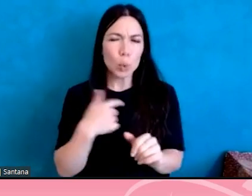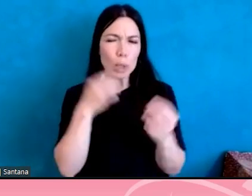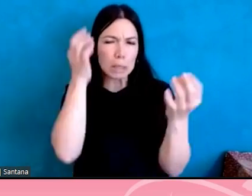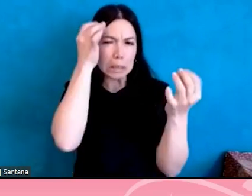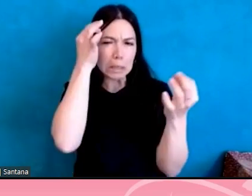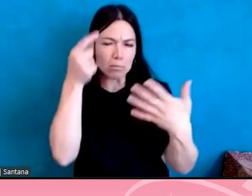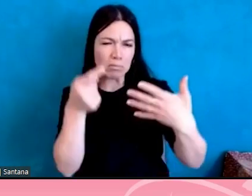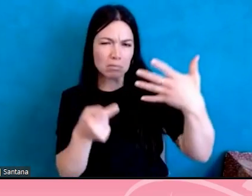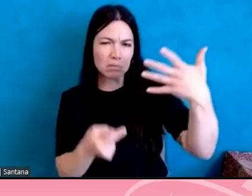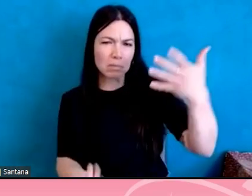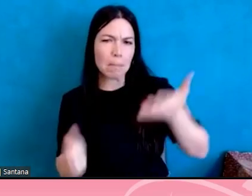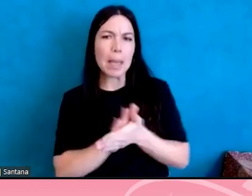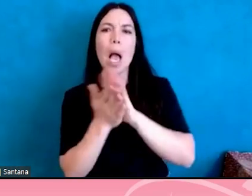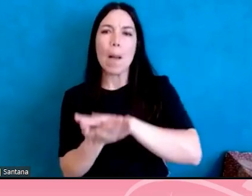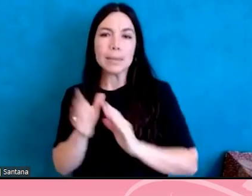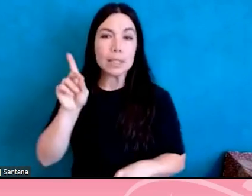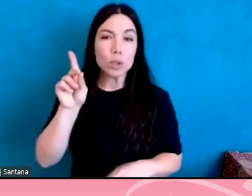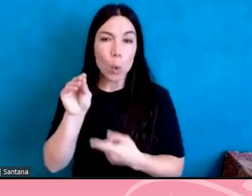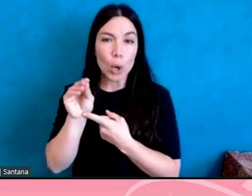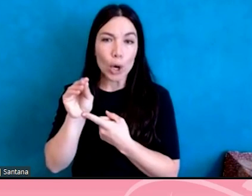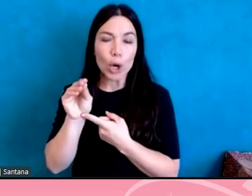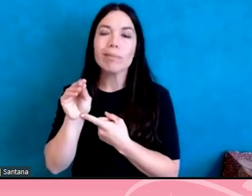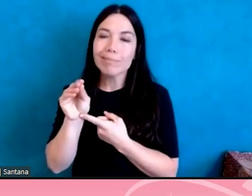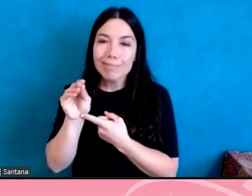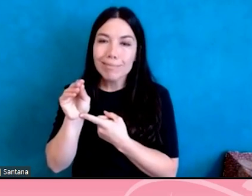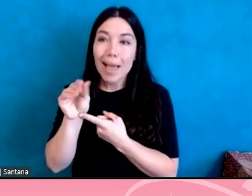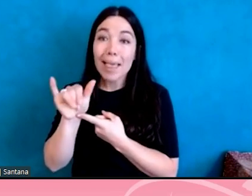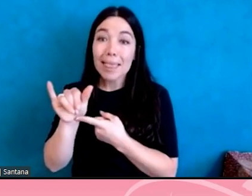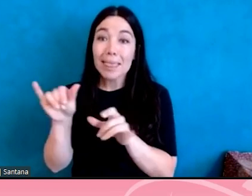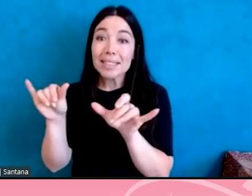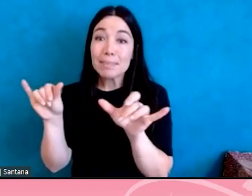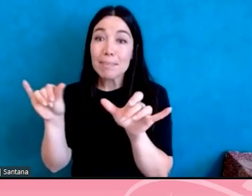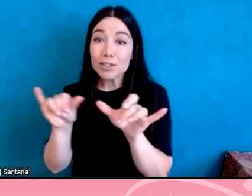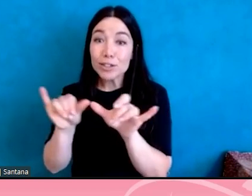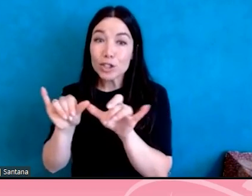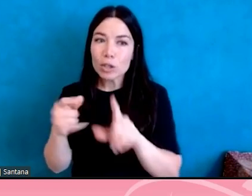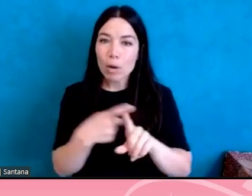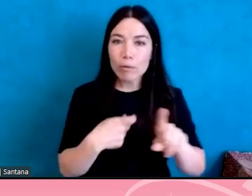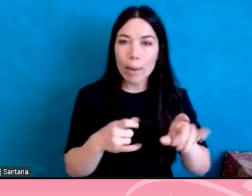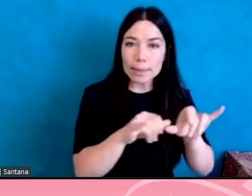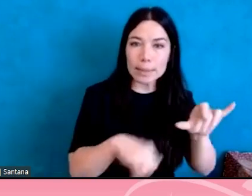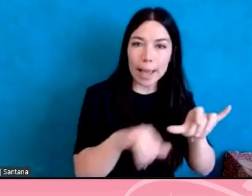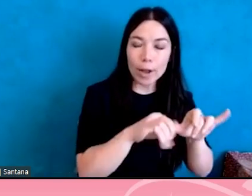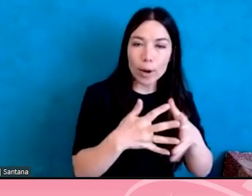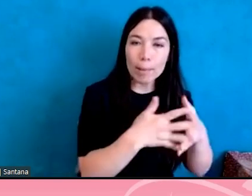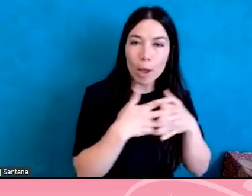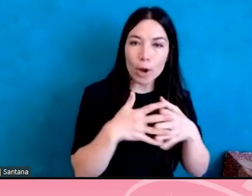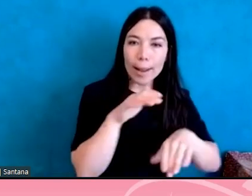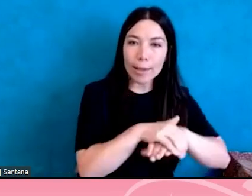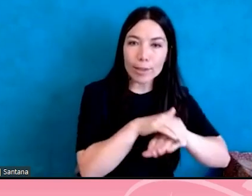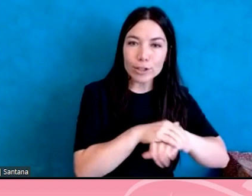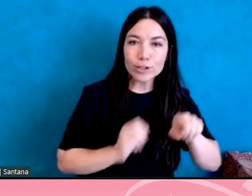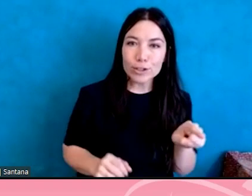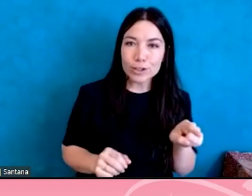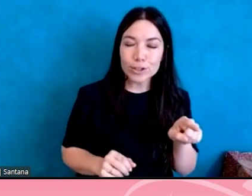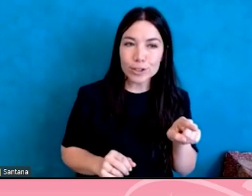on standardized measures from Standard American English. The documentation of ecological validity and cultural sensitivity